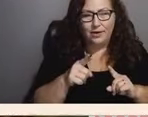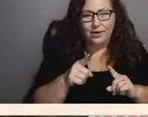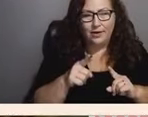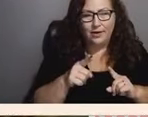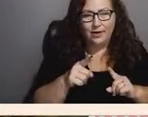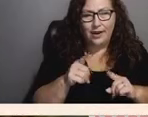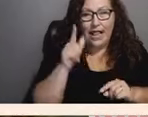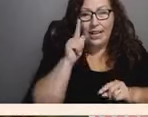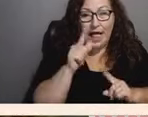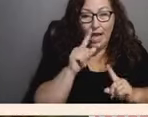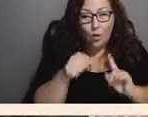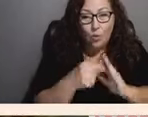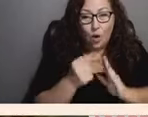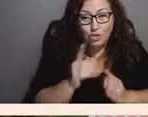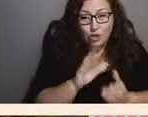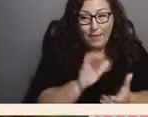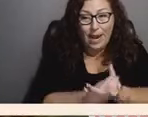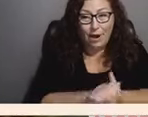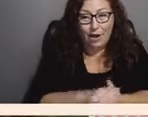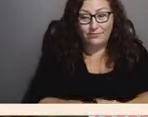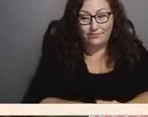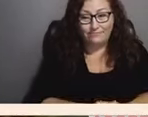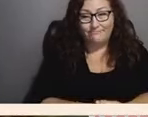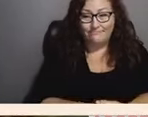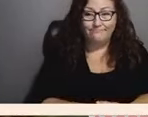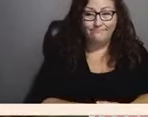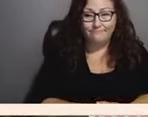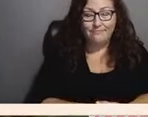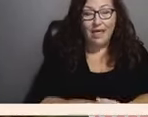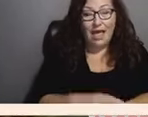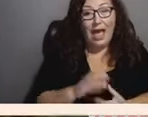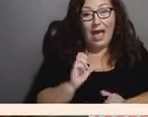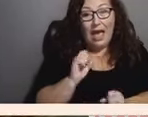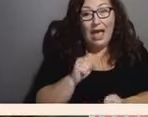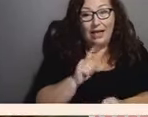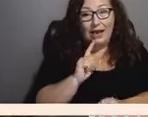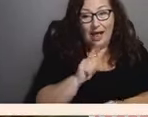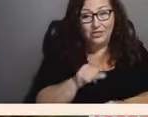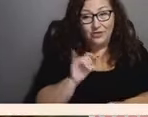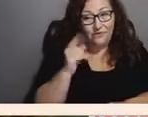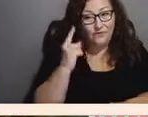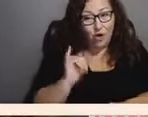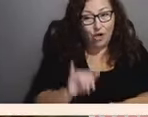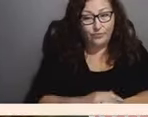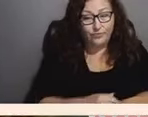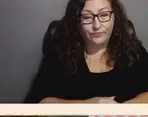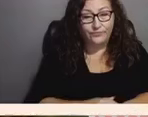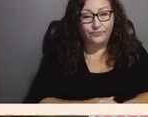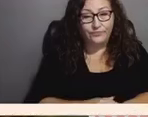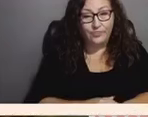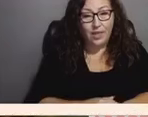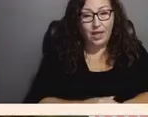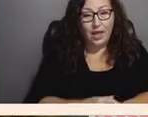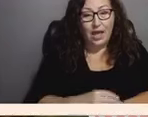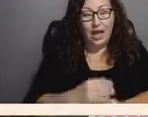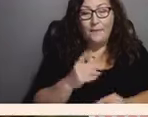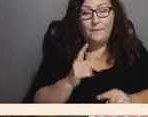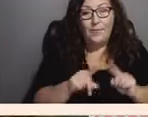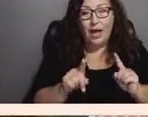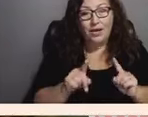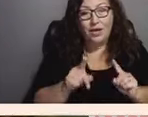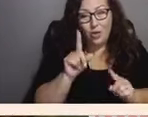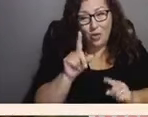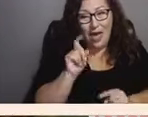married? I can't answer that question for you. But the thing is that you got to be able to